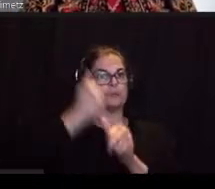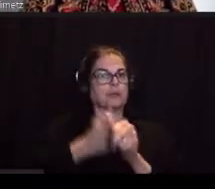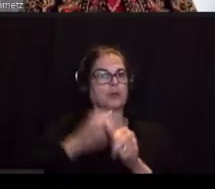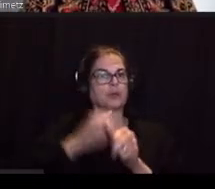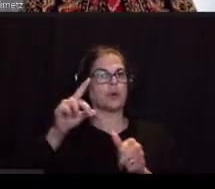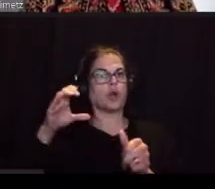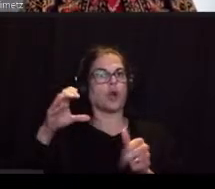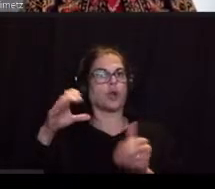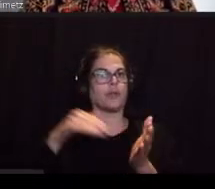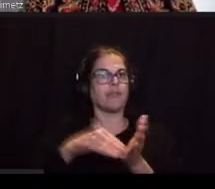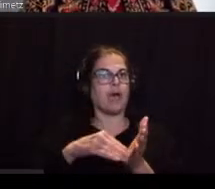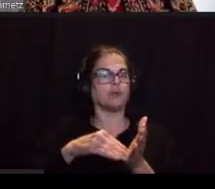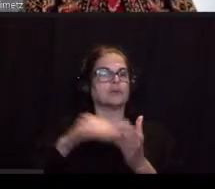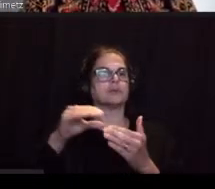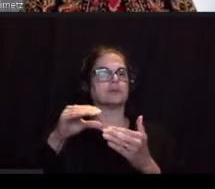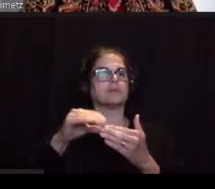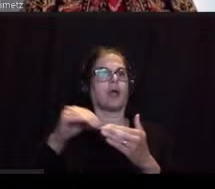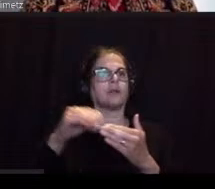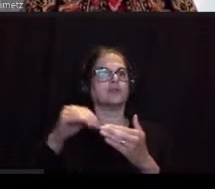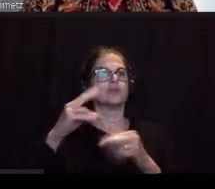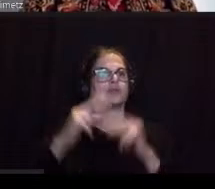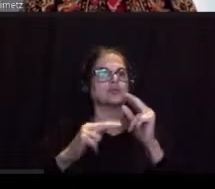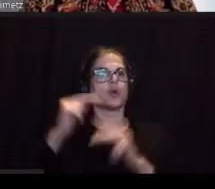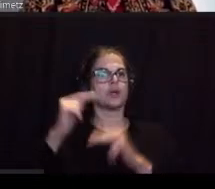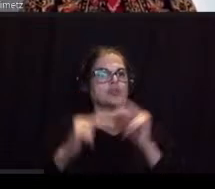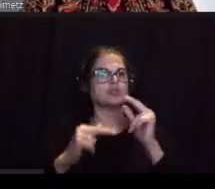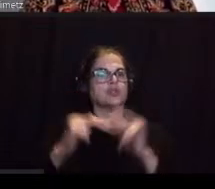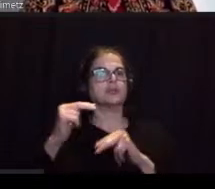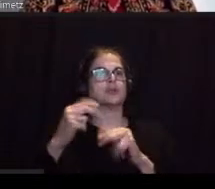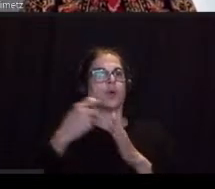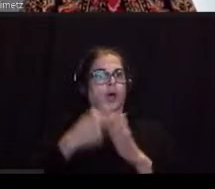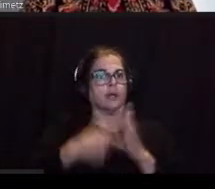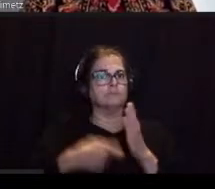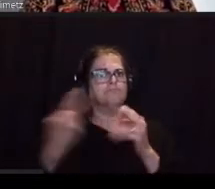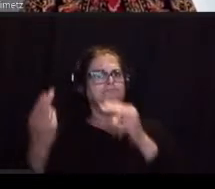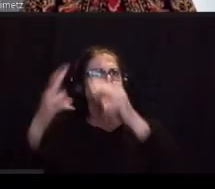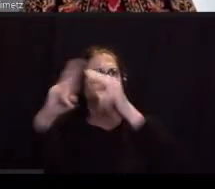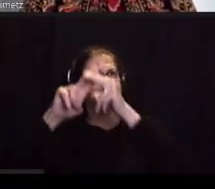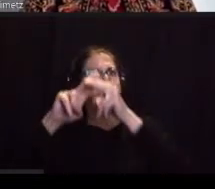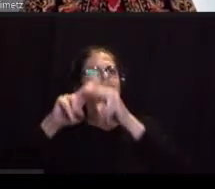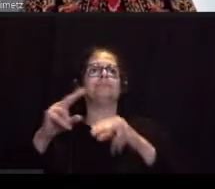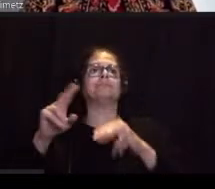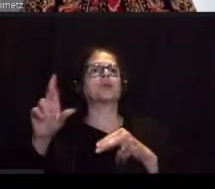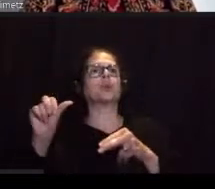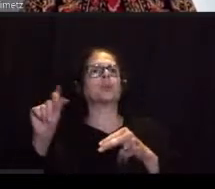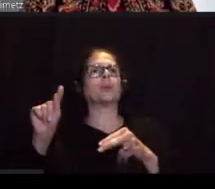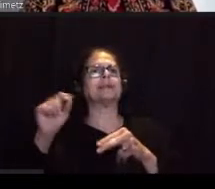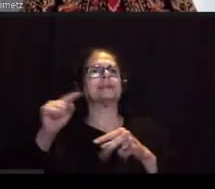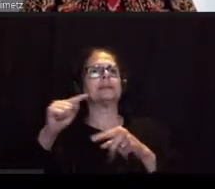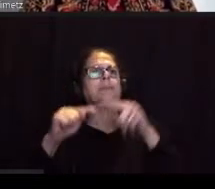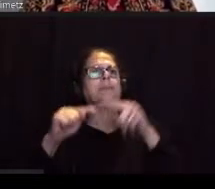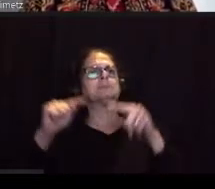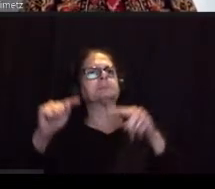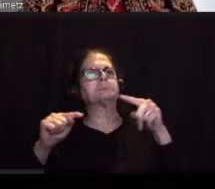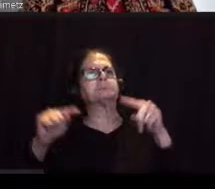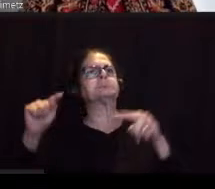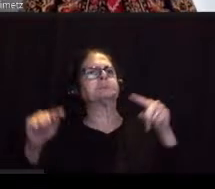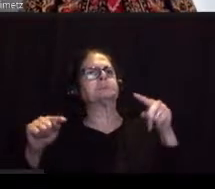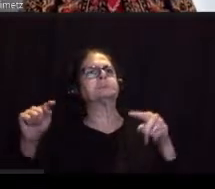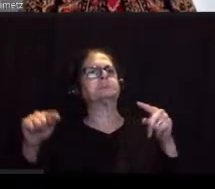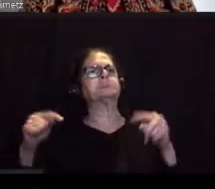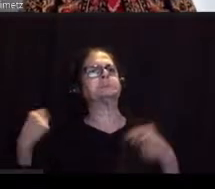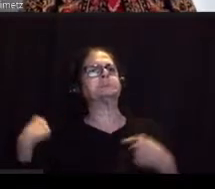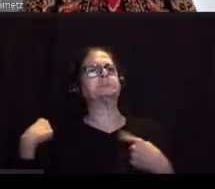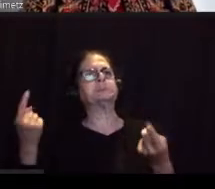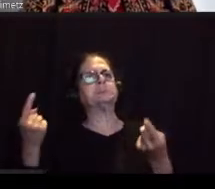cents per $100 of construction cost. The rates have really been bouncing around in a pretty narrow band over the last few years. We had a high